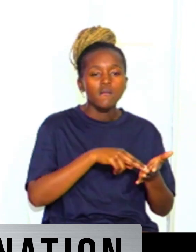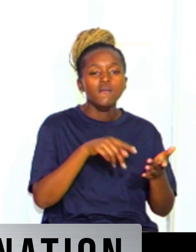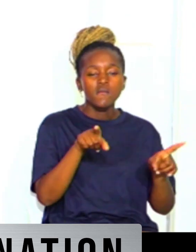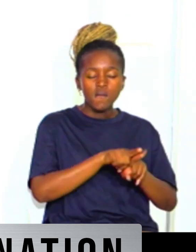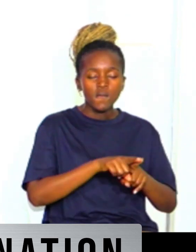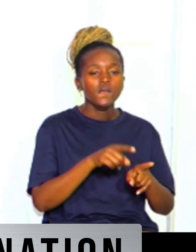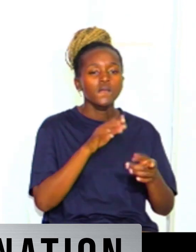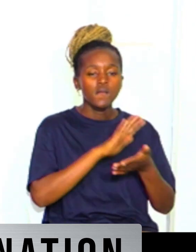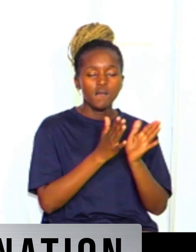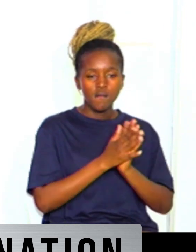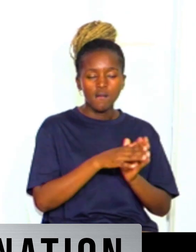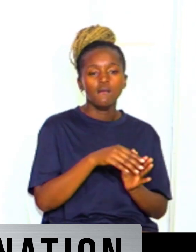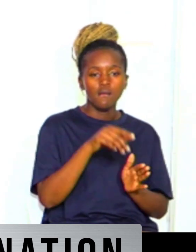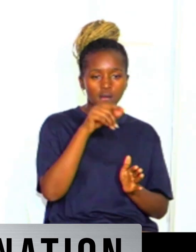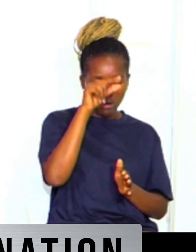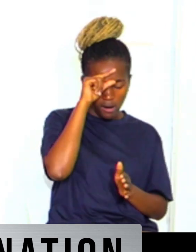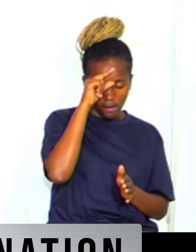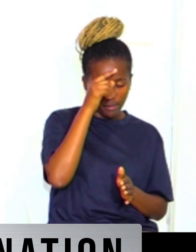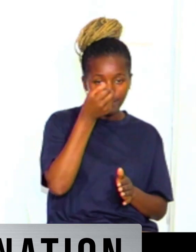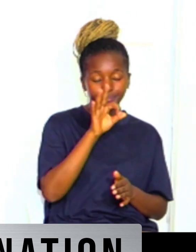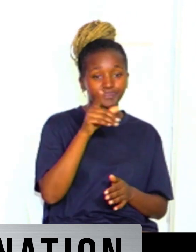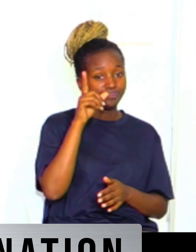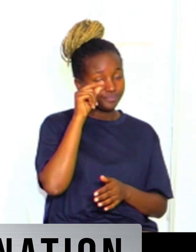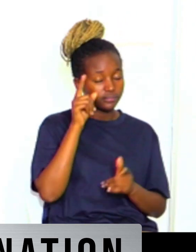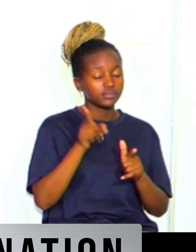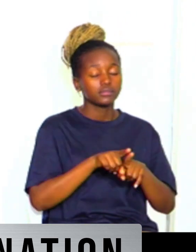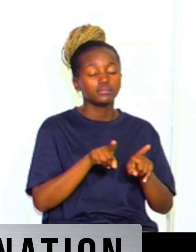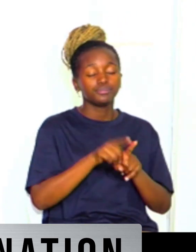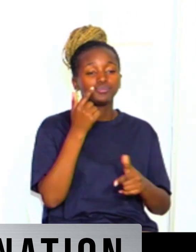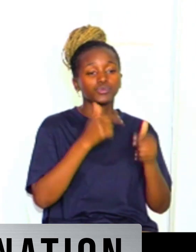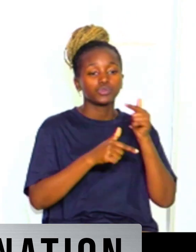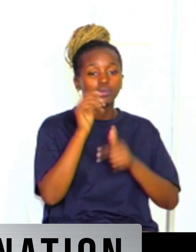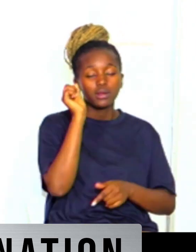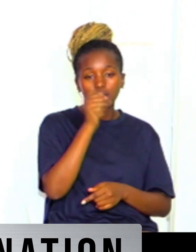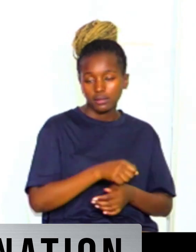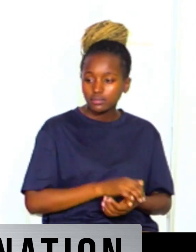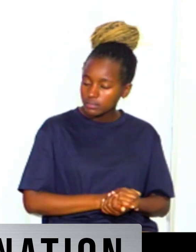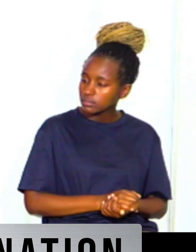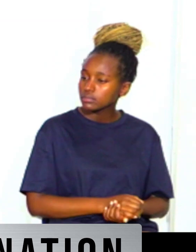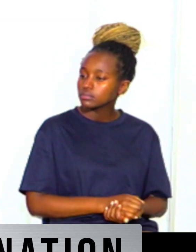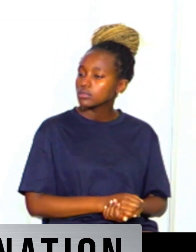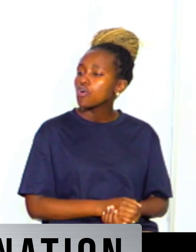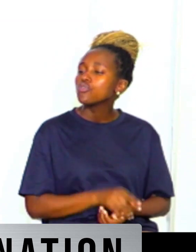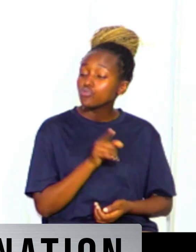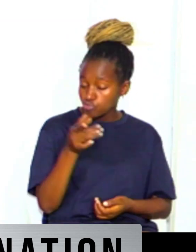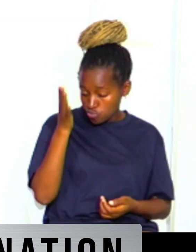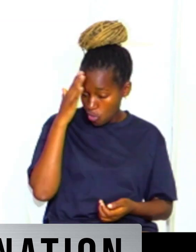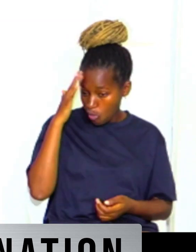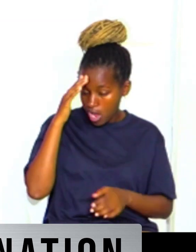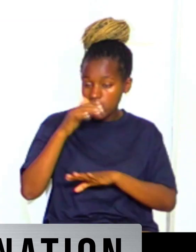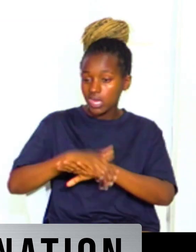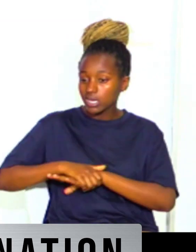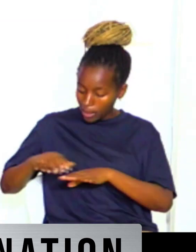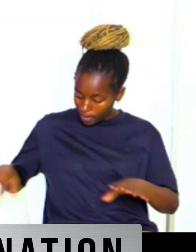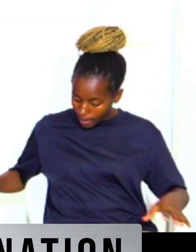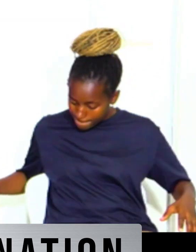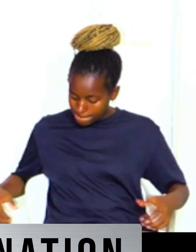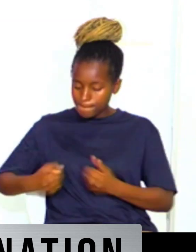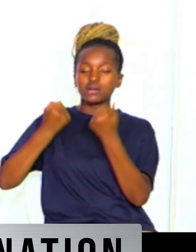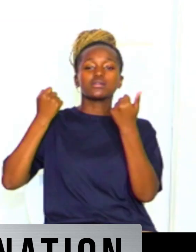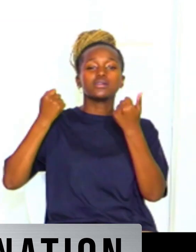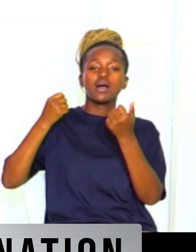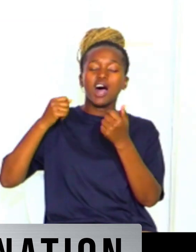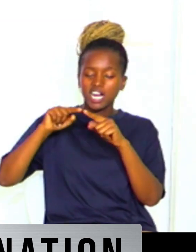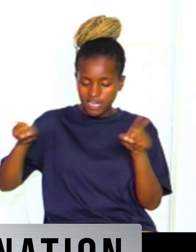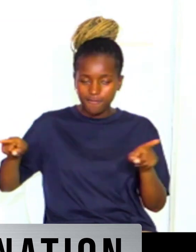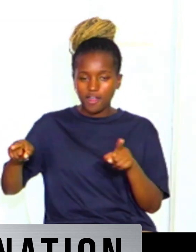kusimama Mombasa na ashinde. Okay. Yes, that is going to By the way, happen. you know in English collusion ni collude. So